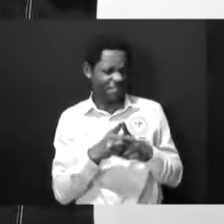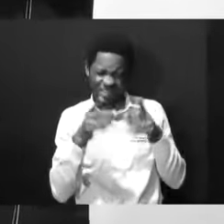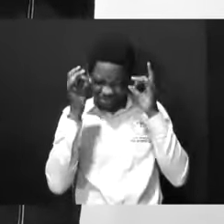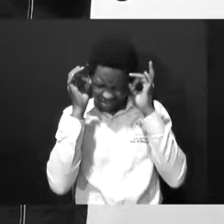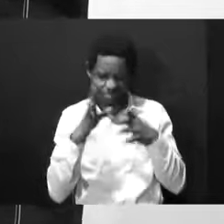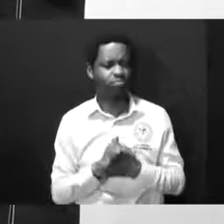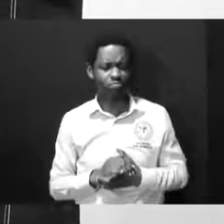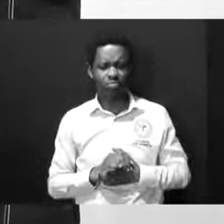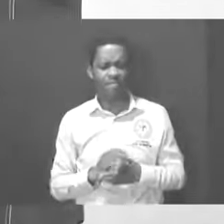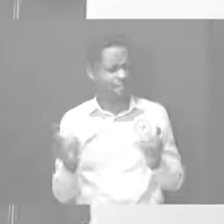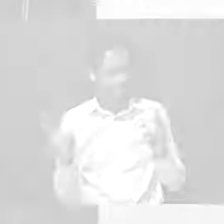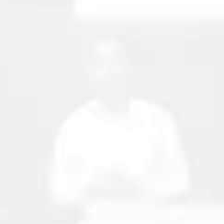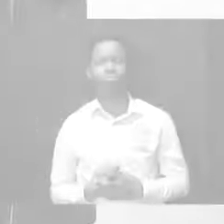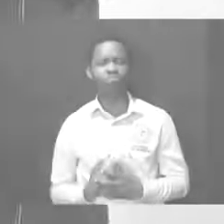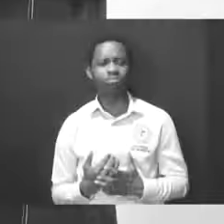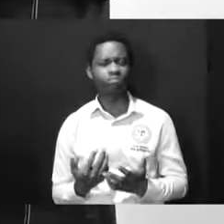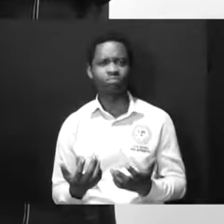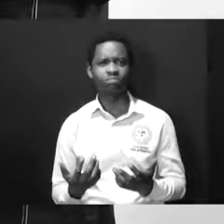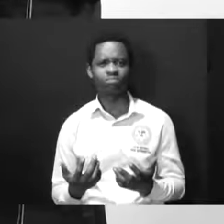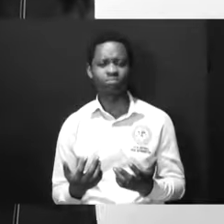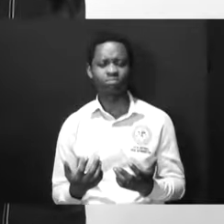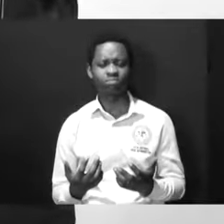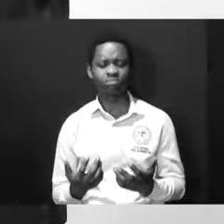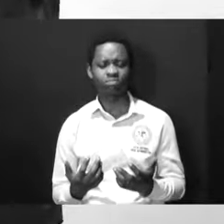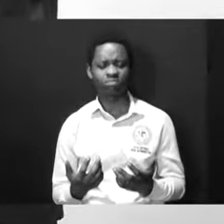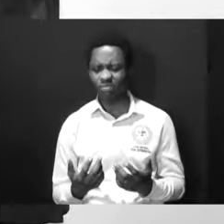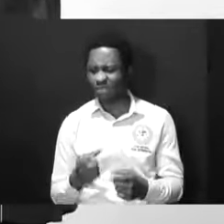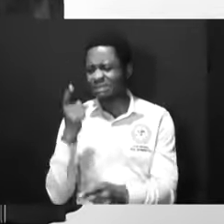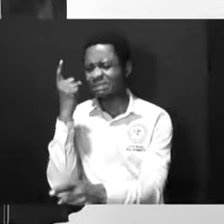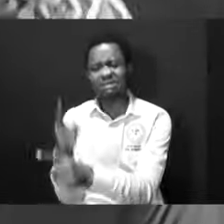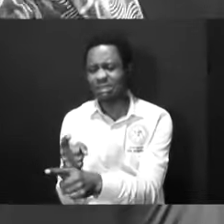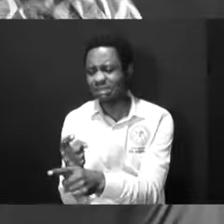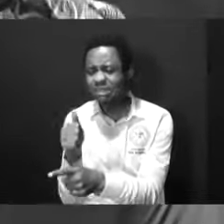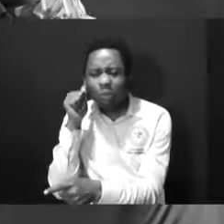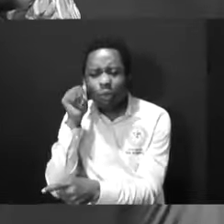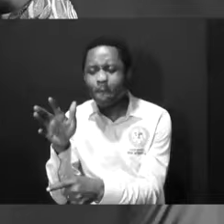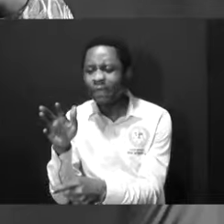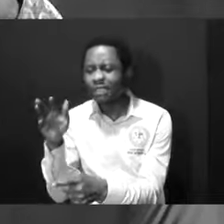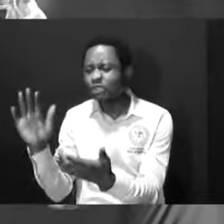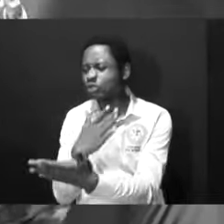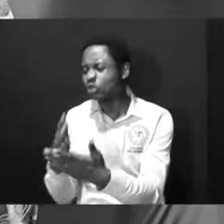ya wodi no otete ne kakra kra no ehu. Look at a song that women, some women are singing.